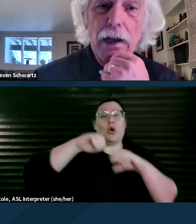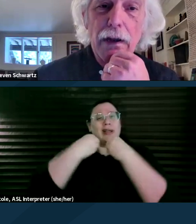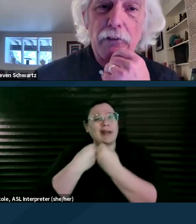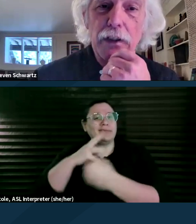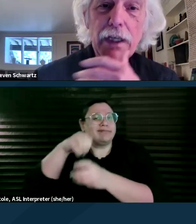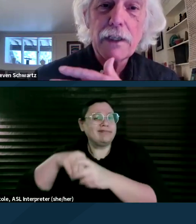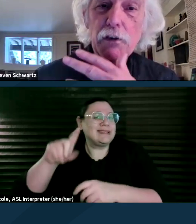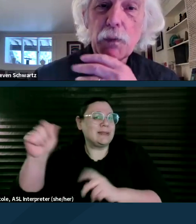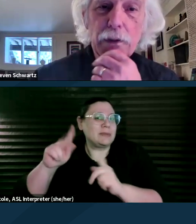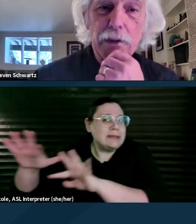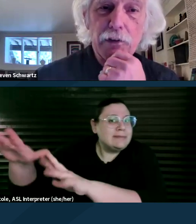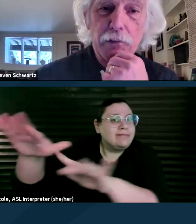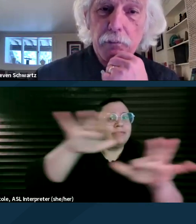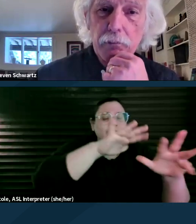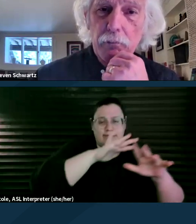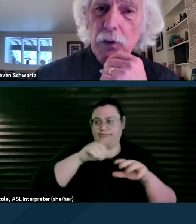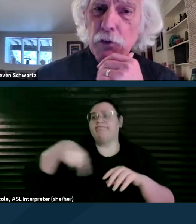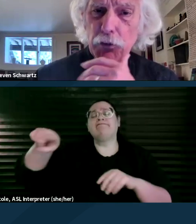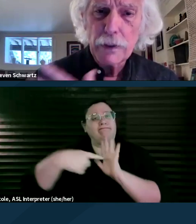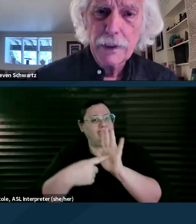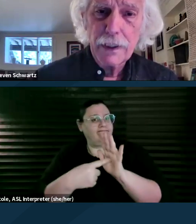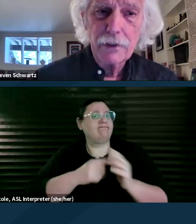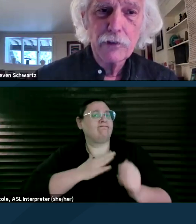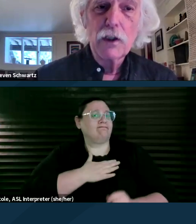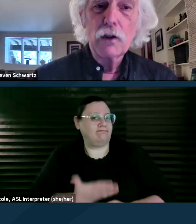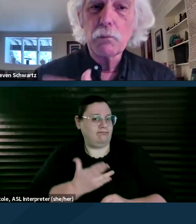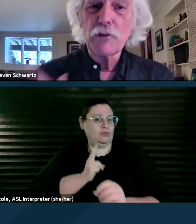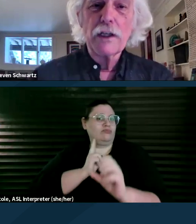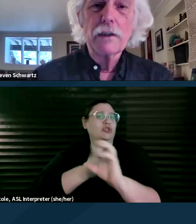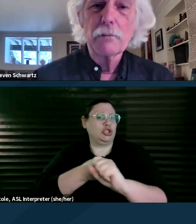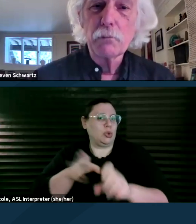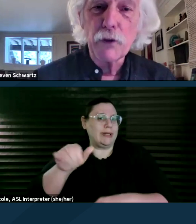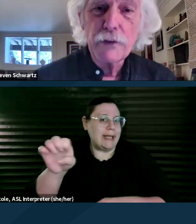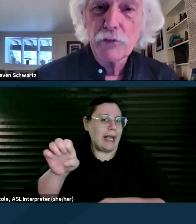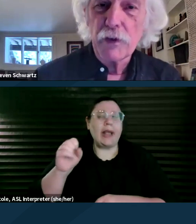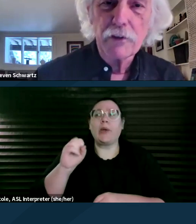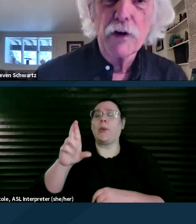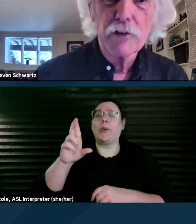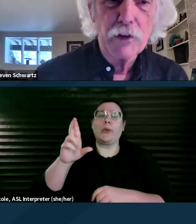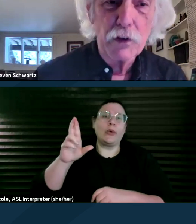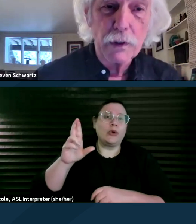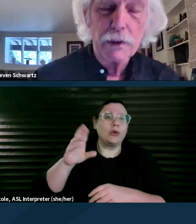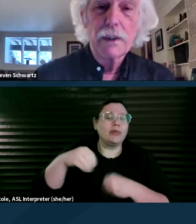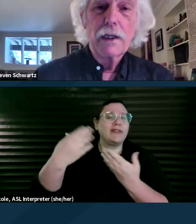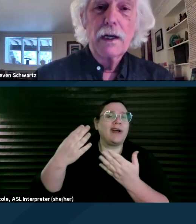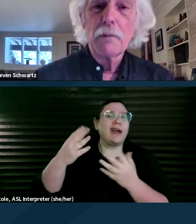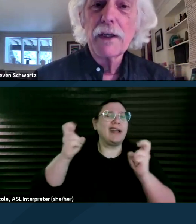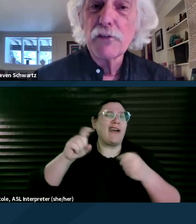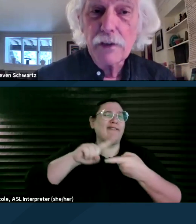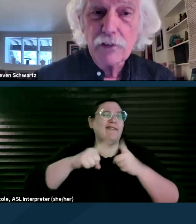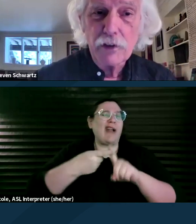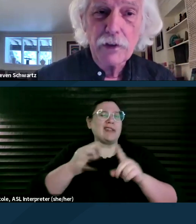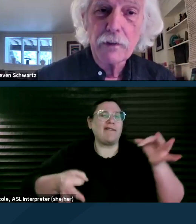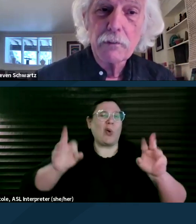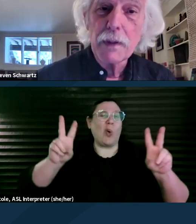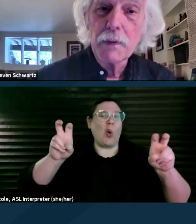people, have indicated a willingness to join the case or present briefs as friends of the court